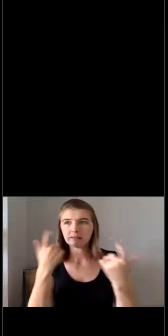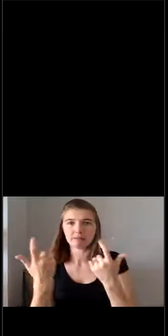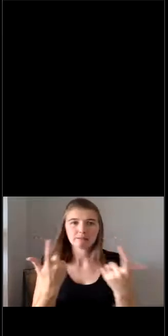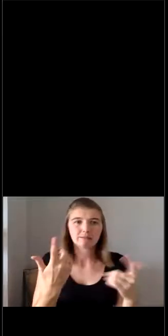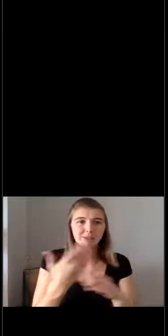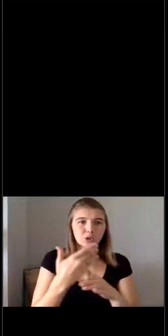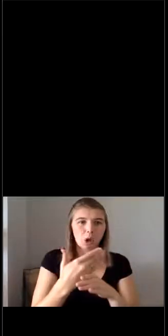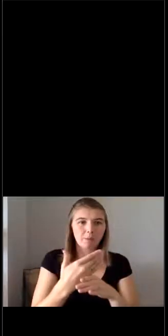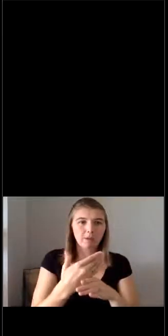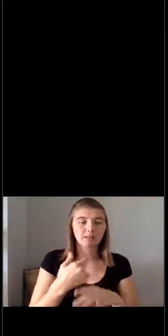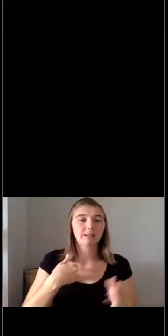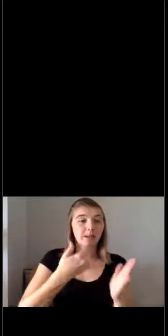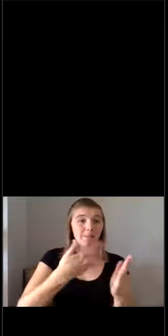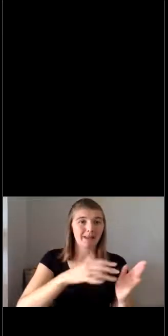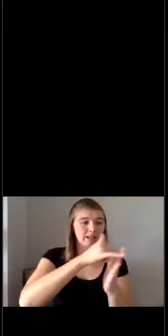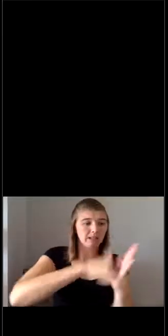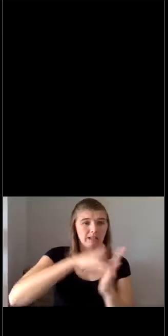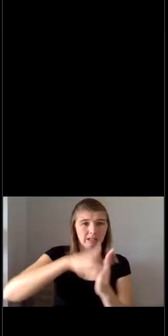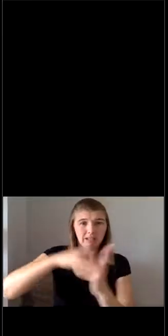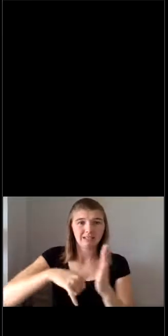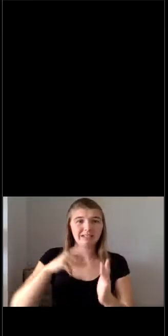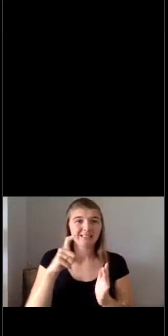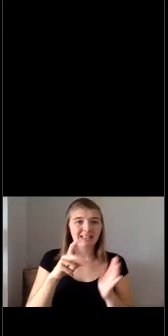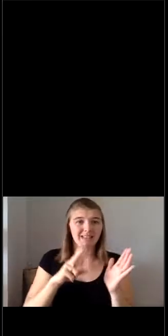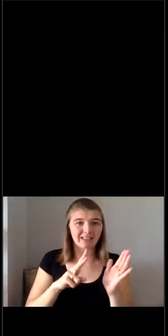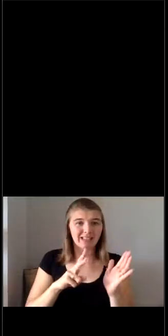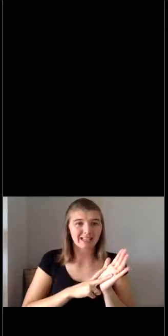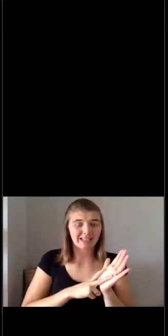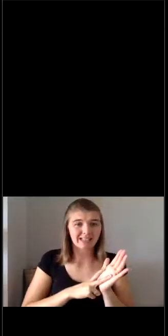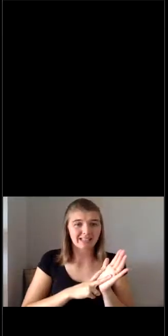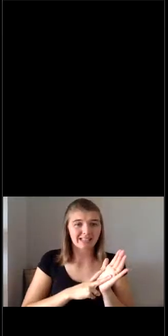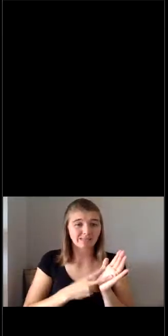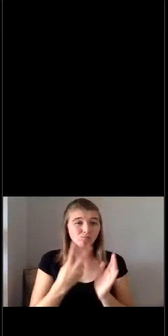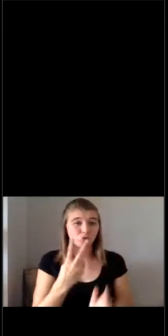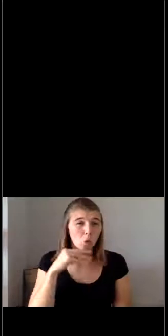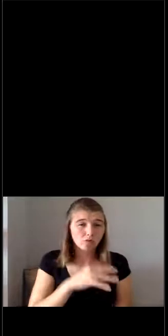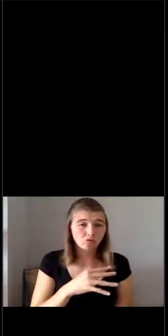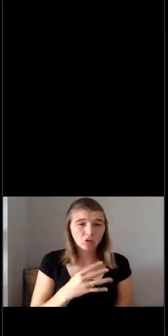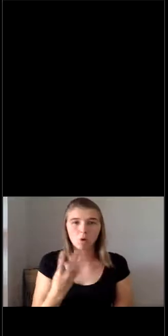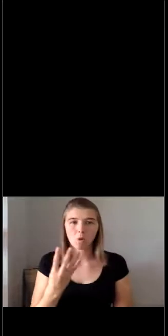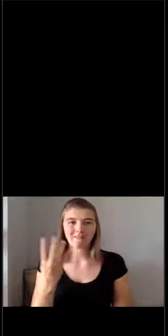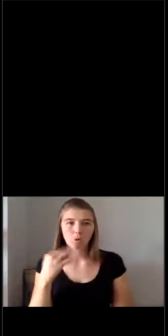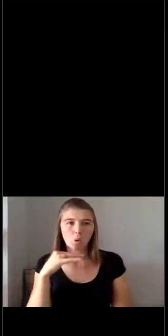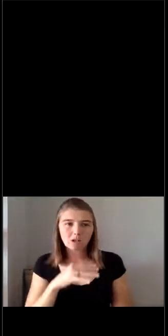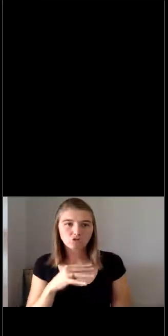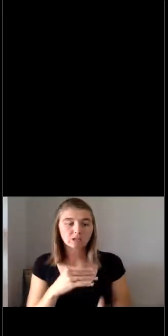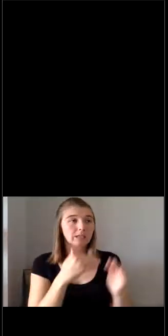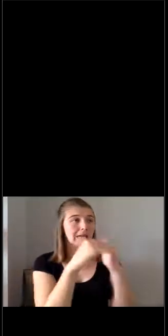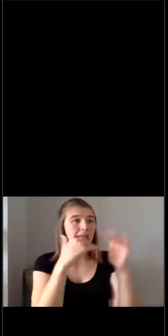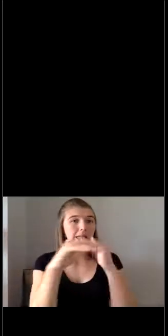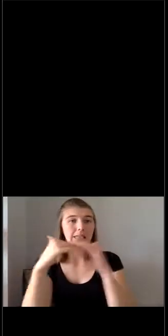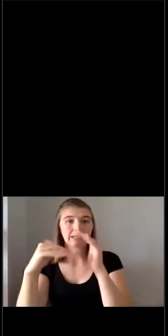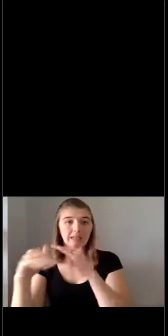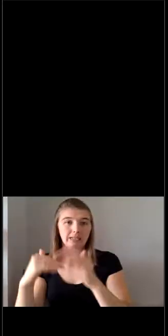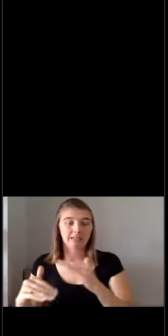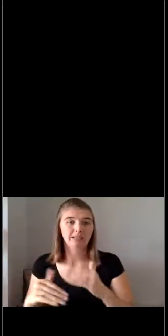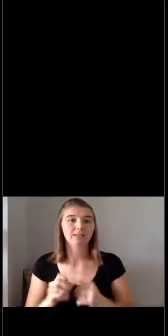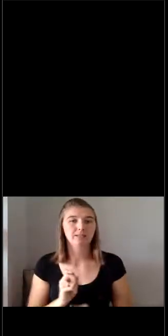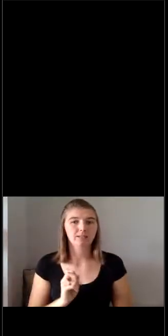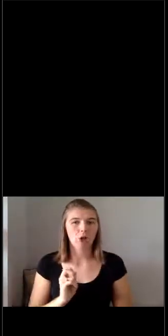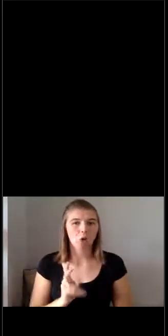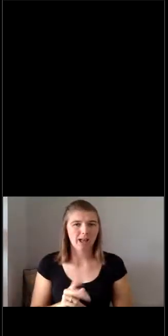200 CVs. Brilliant. I've done 400 CVs. Excellent. But you're still just sending a CV. Oh, no, I've changed a few lines on the CV. Great. You've changed a few lines